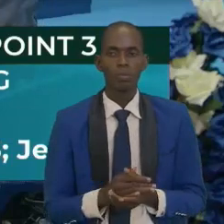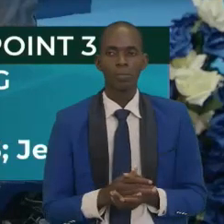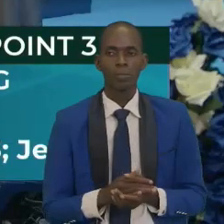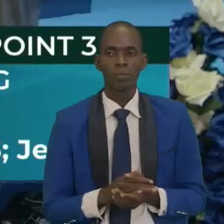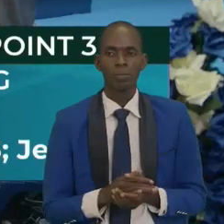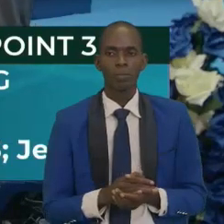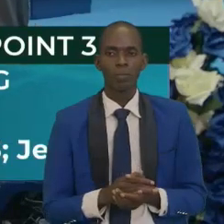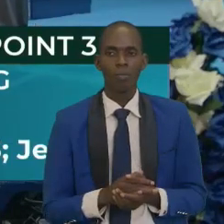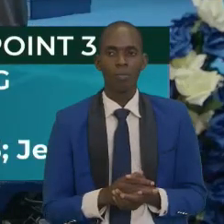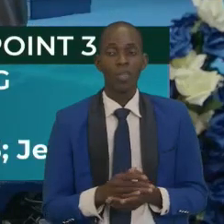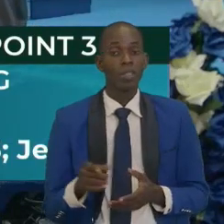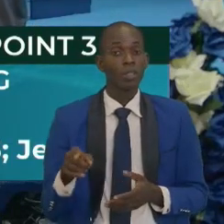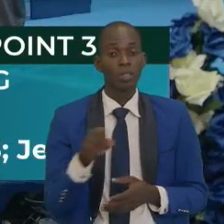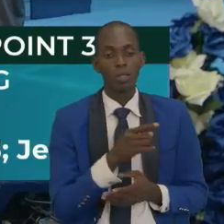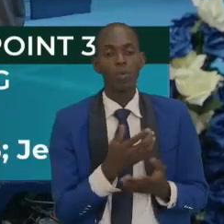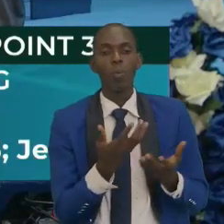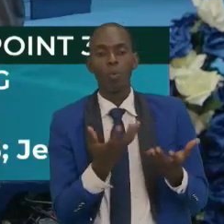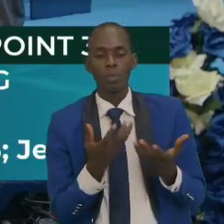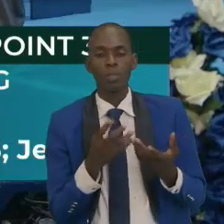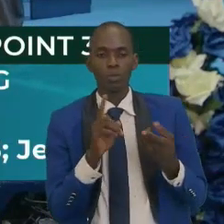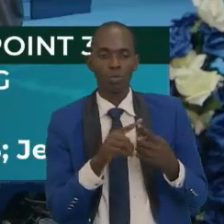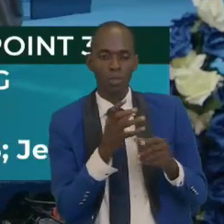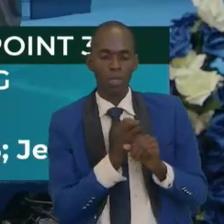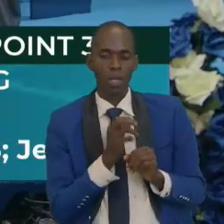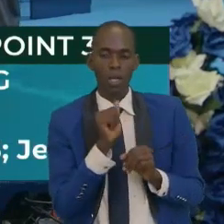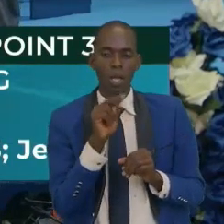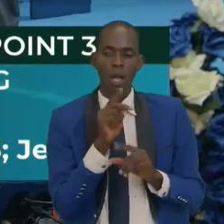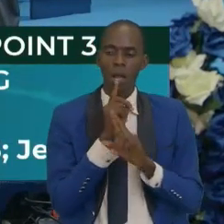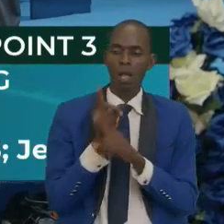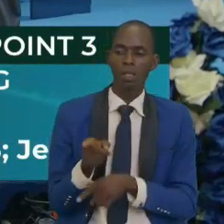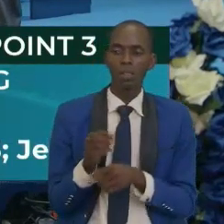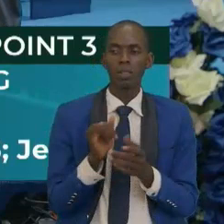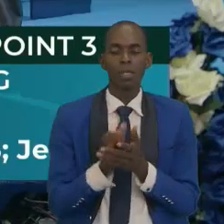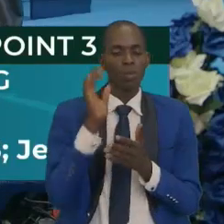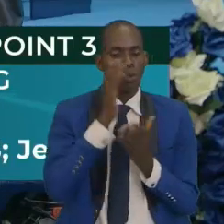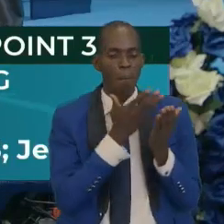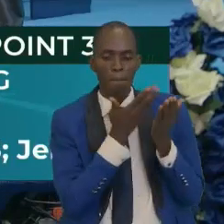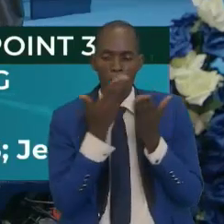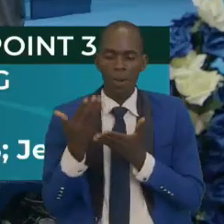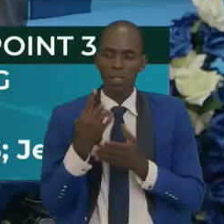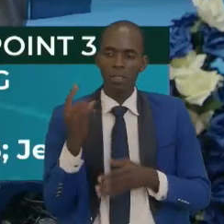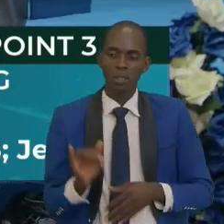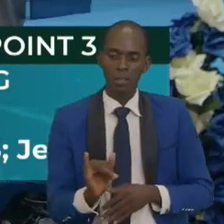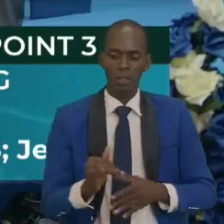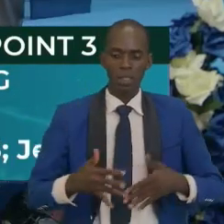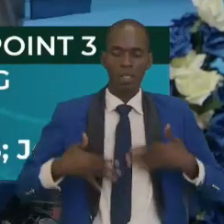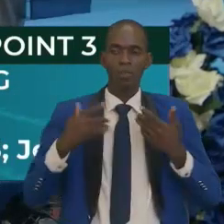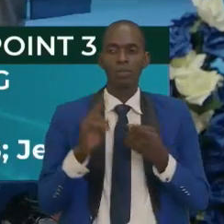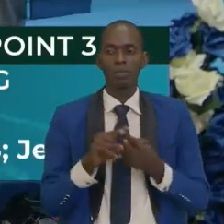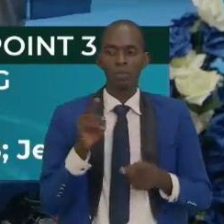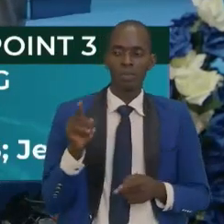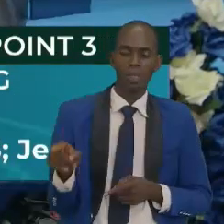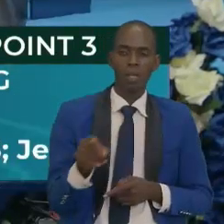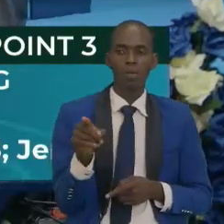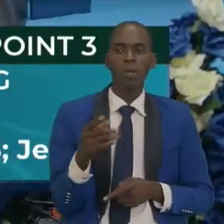They wanted an answer that will bring eternal life unto them. And they were ready to receive